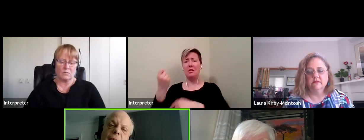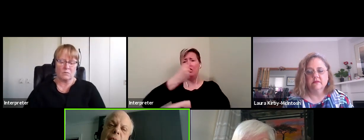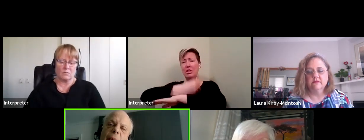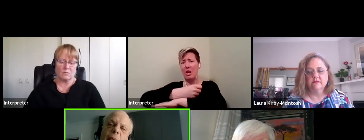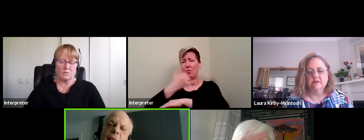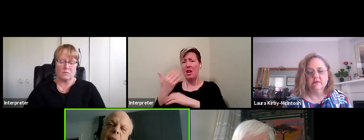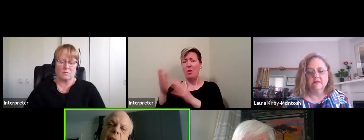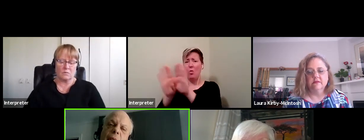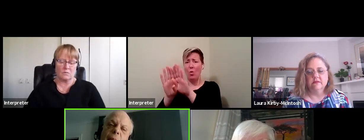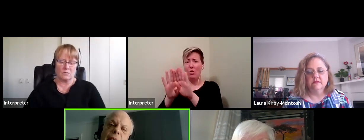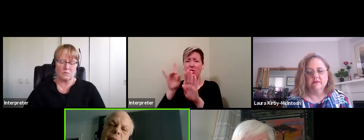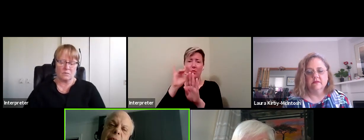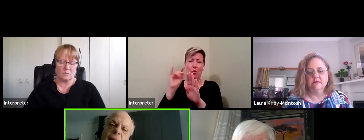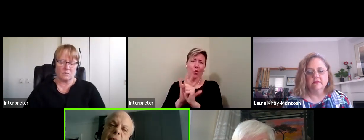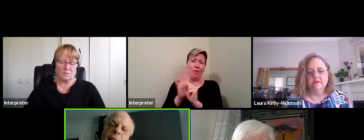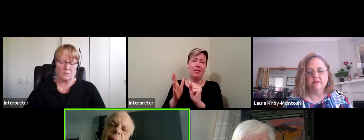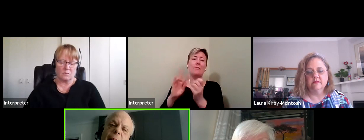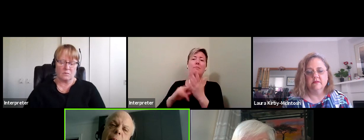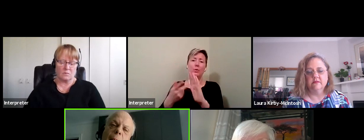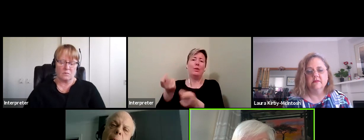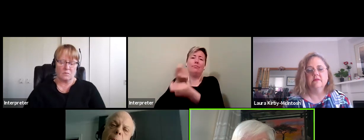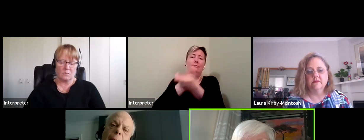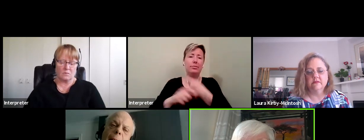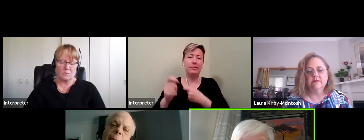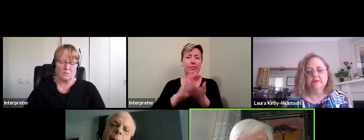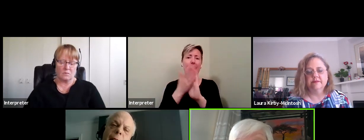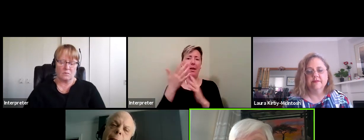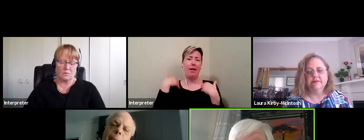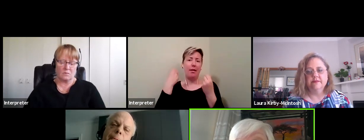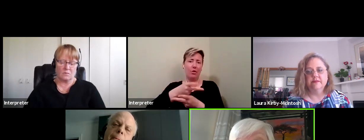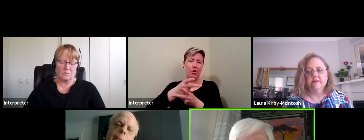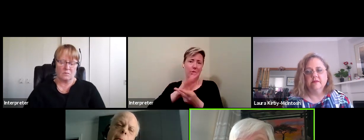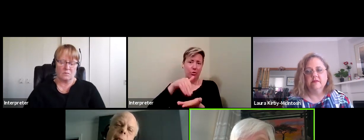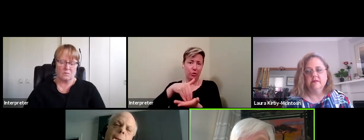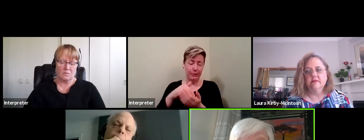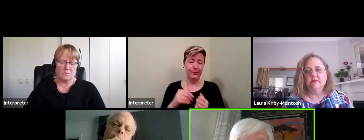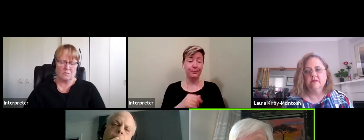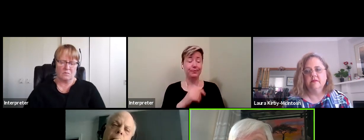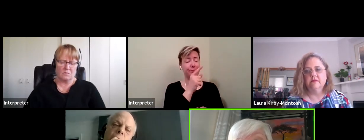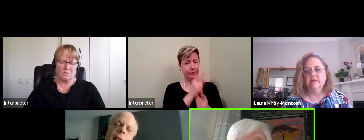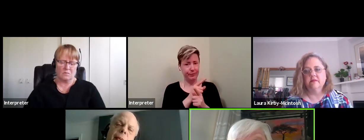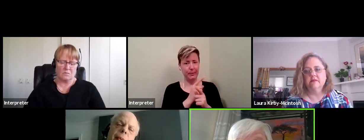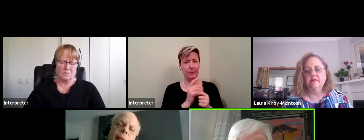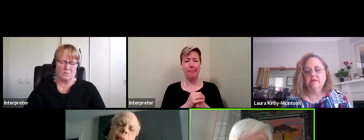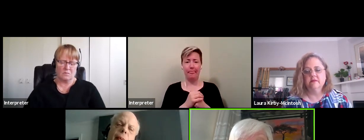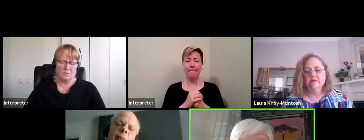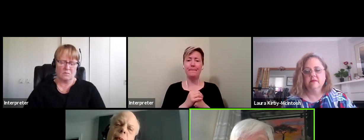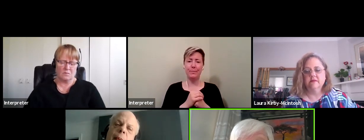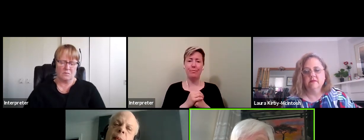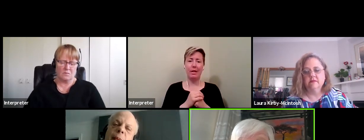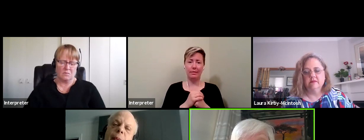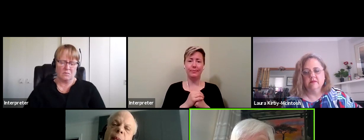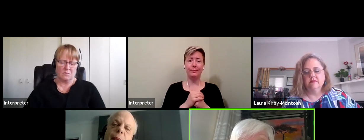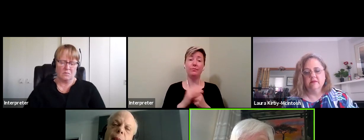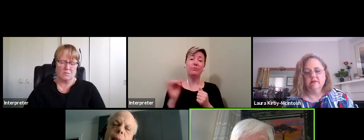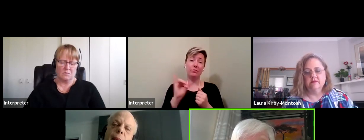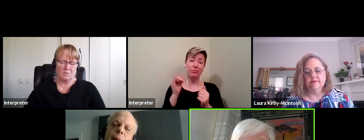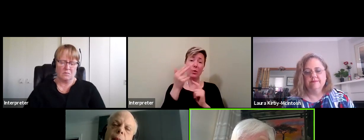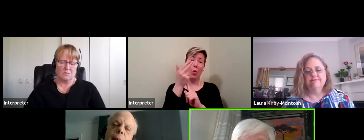down during the COVID crisis. Right. And then in addition to that, outside of it, we've heard a lot of talk about using